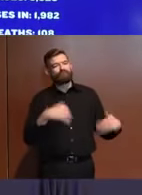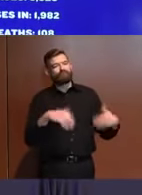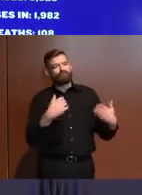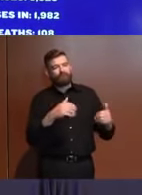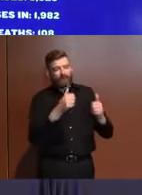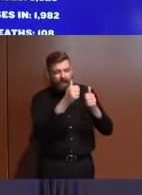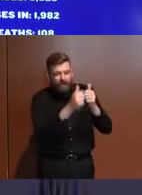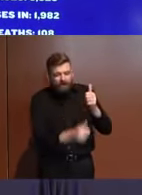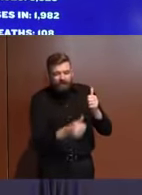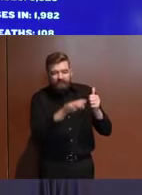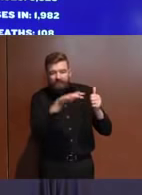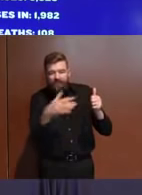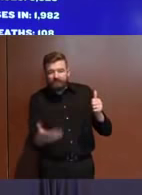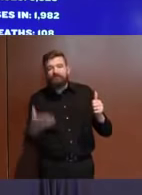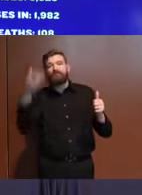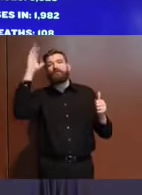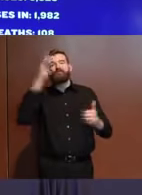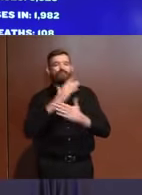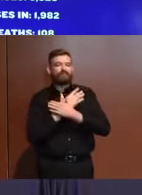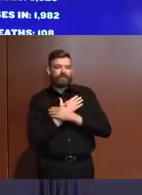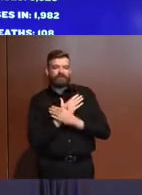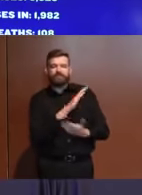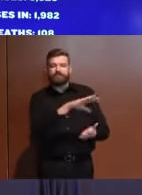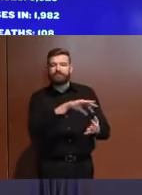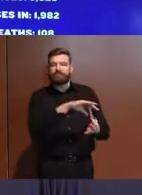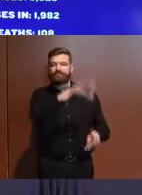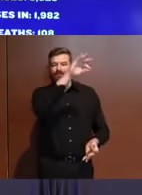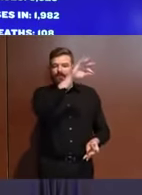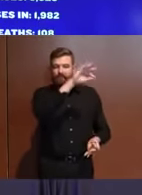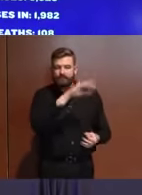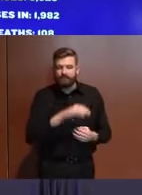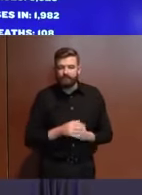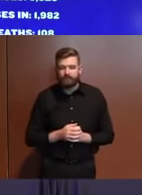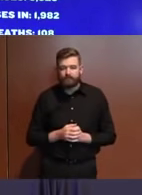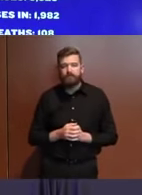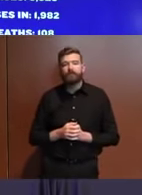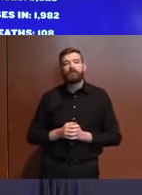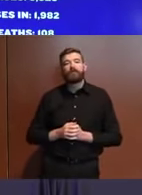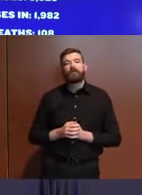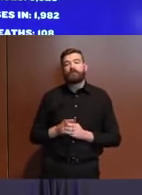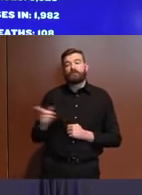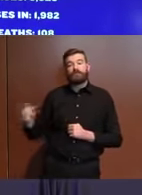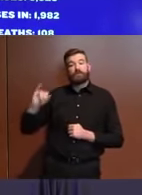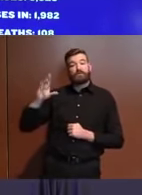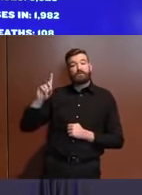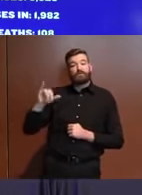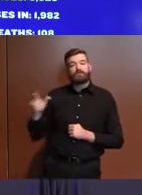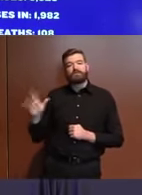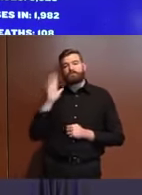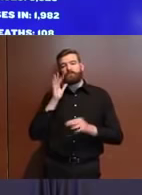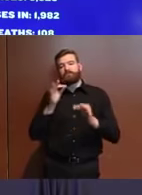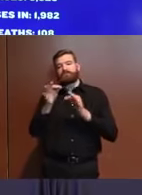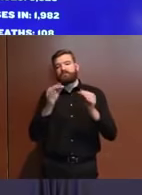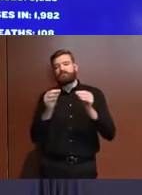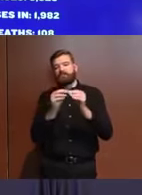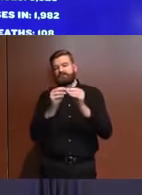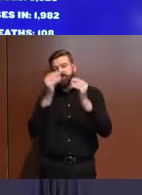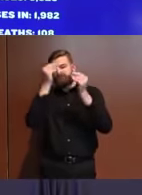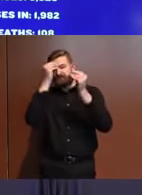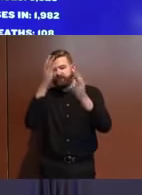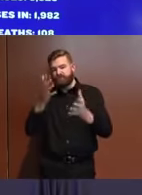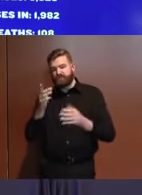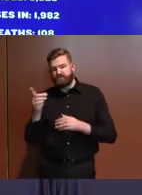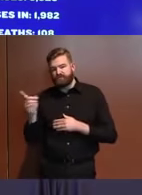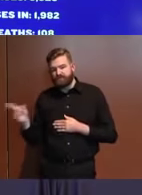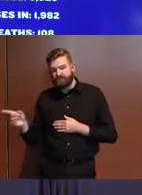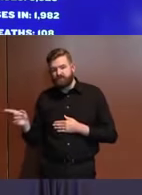As usual, Judy will be giving you more color and the details of these both